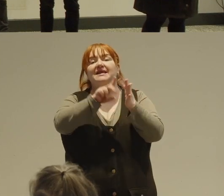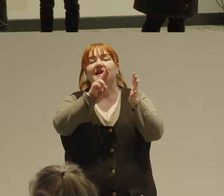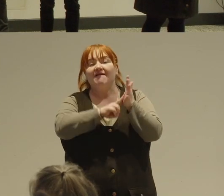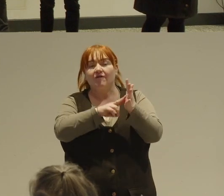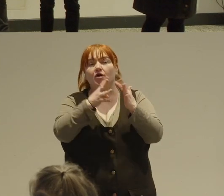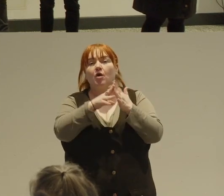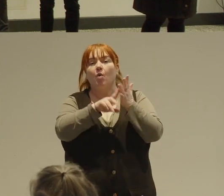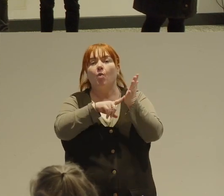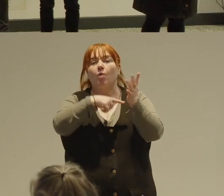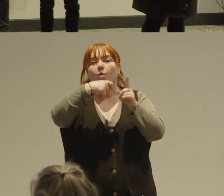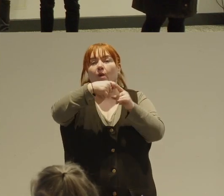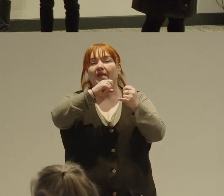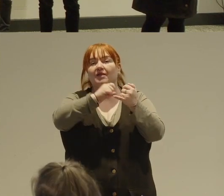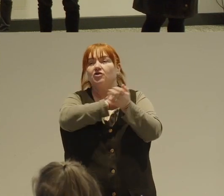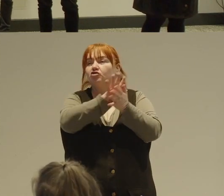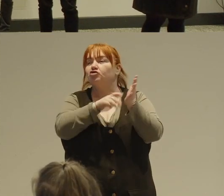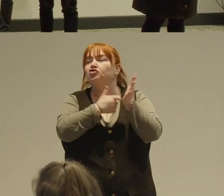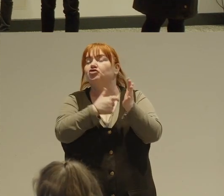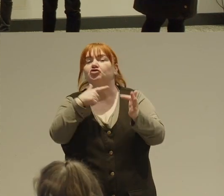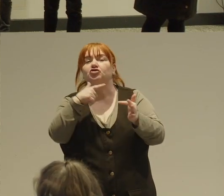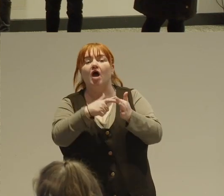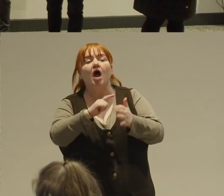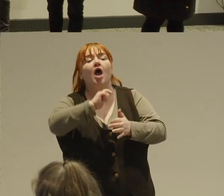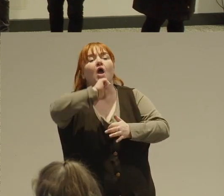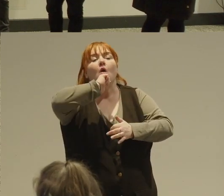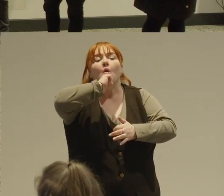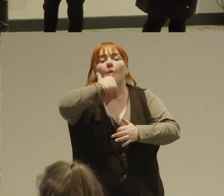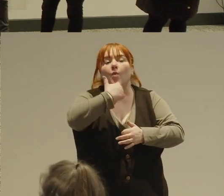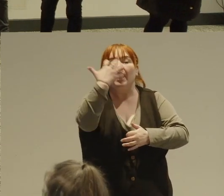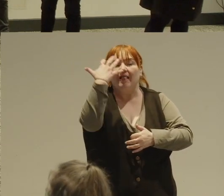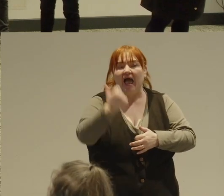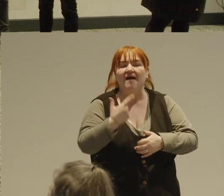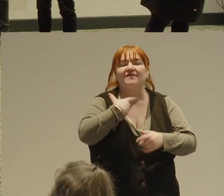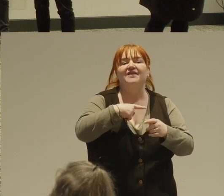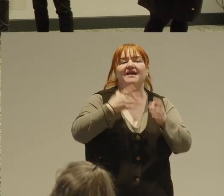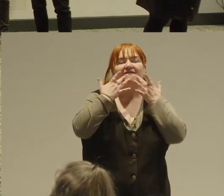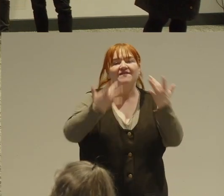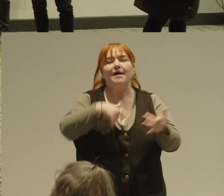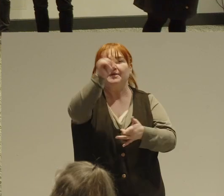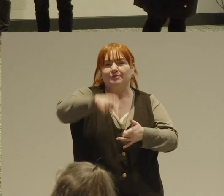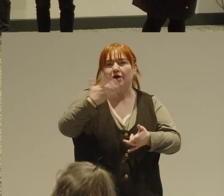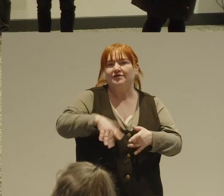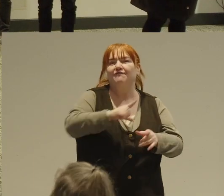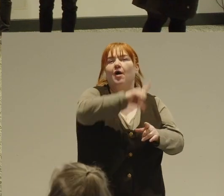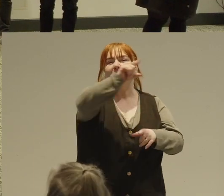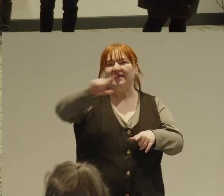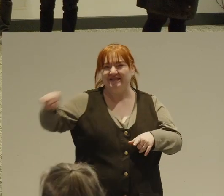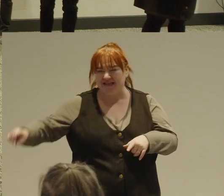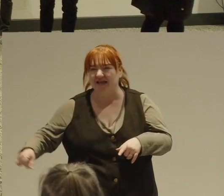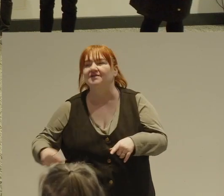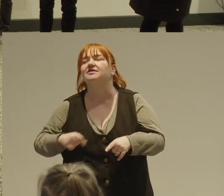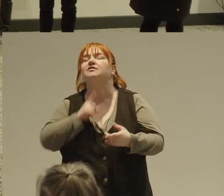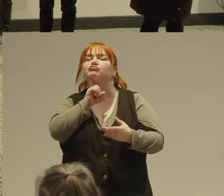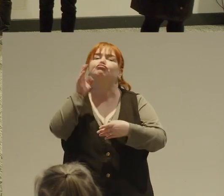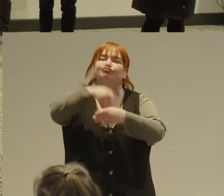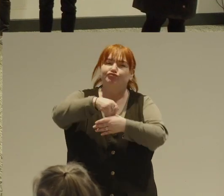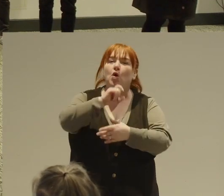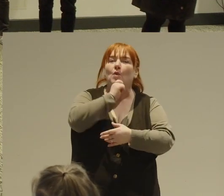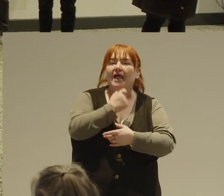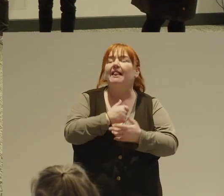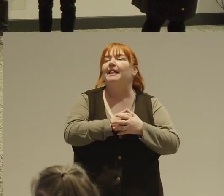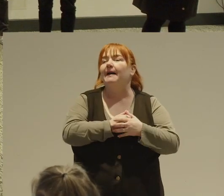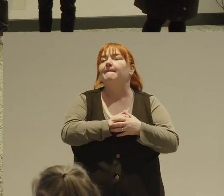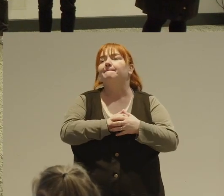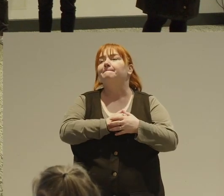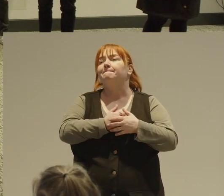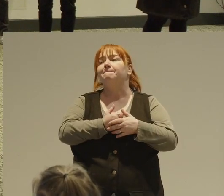Deo Collier, star of EastEnders. And also another Axel Areas artist, Lee Phillips. And it's